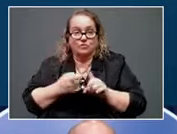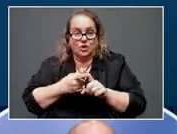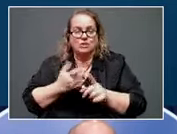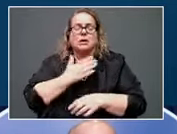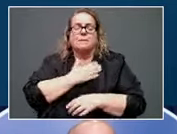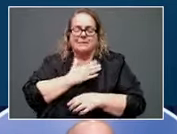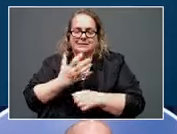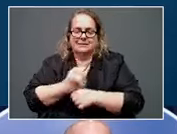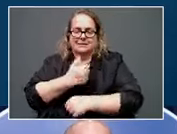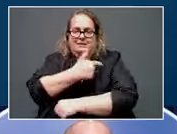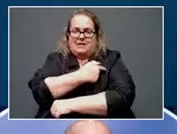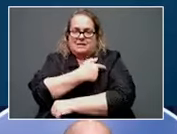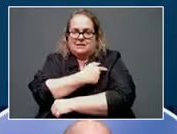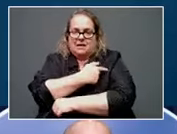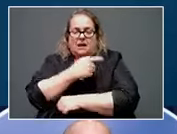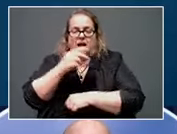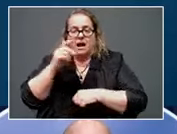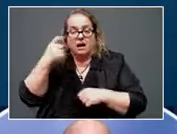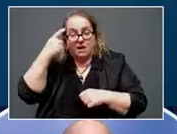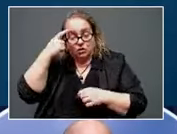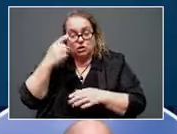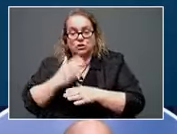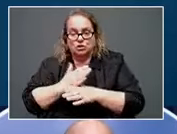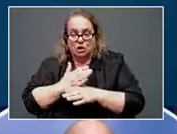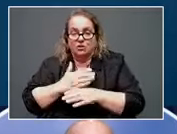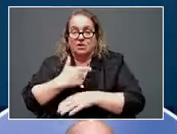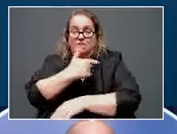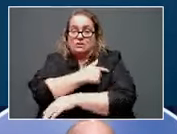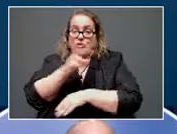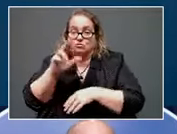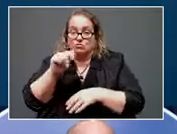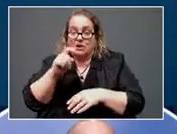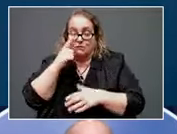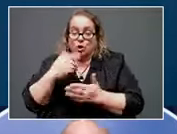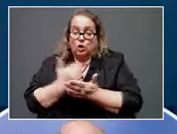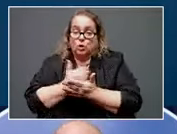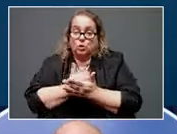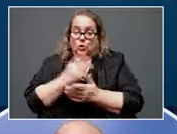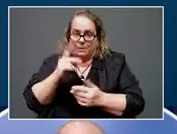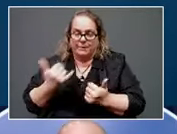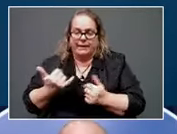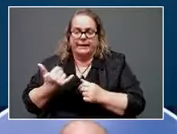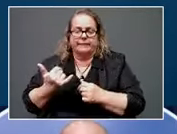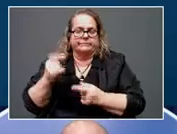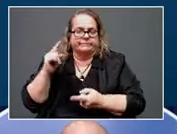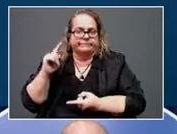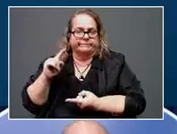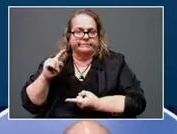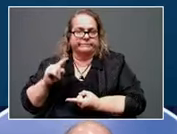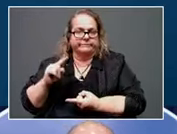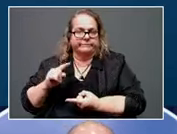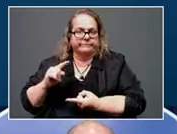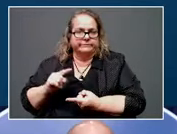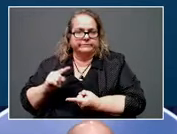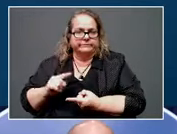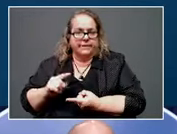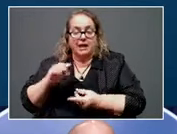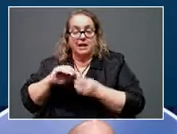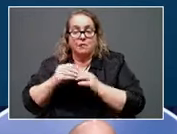governor shared that the vaccine rates for new people getting vaccinated have fallen off, and the number of people showing up to get boosted has